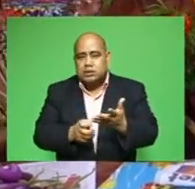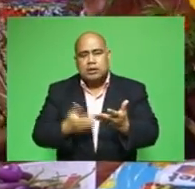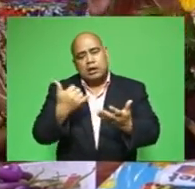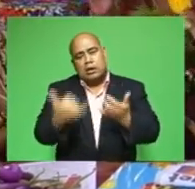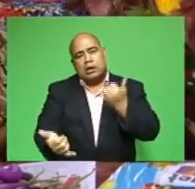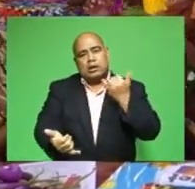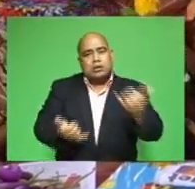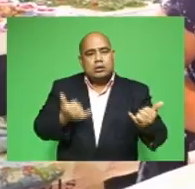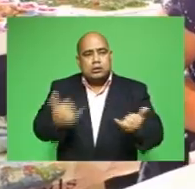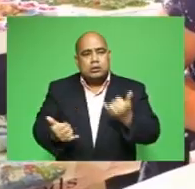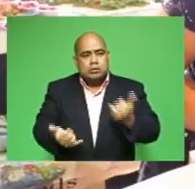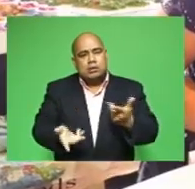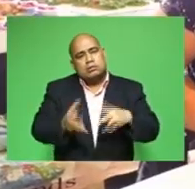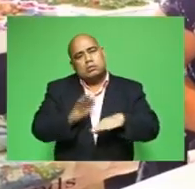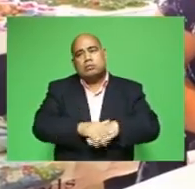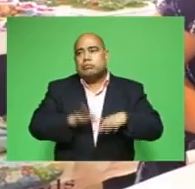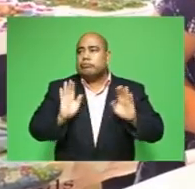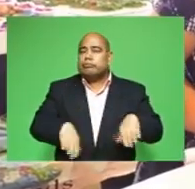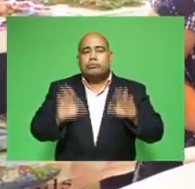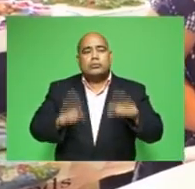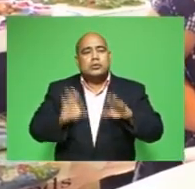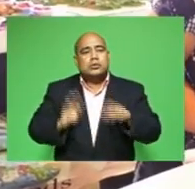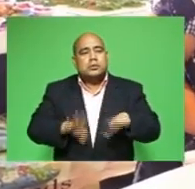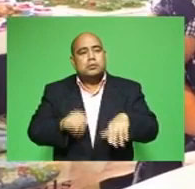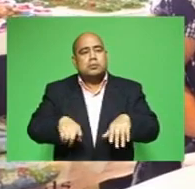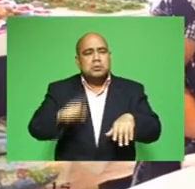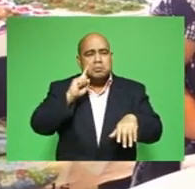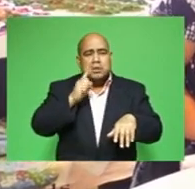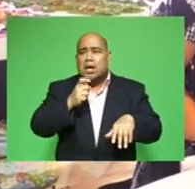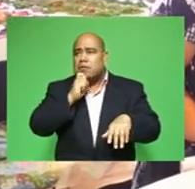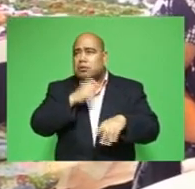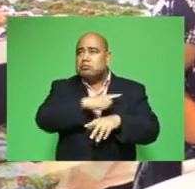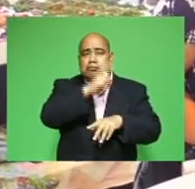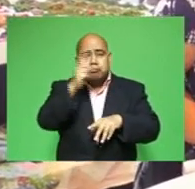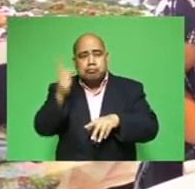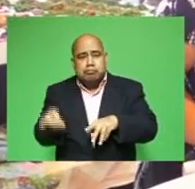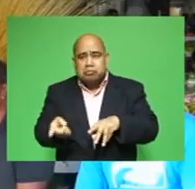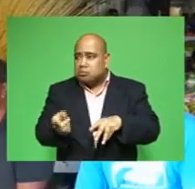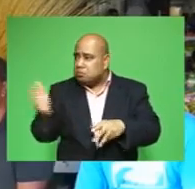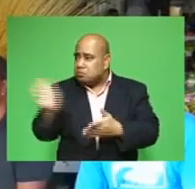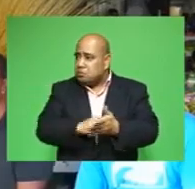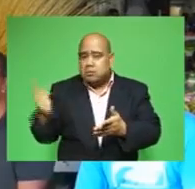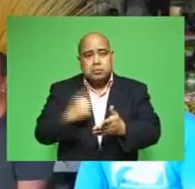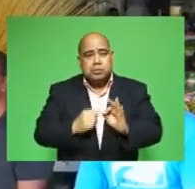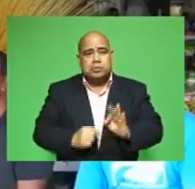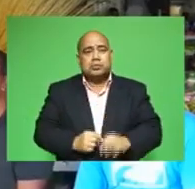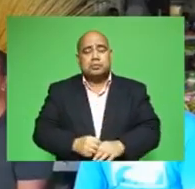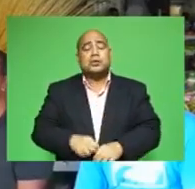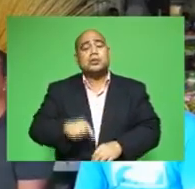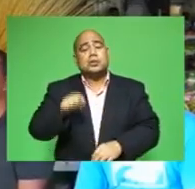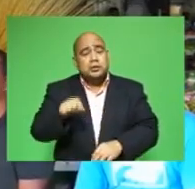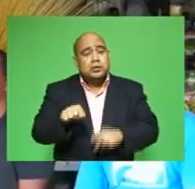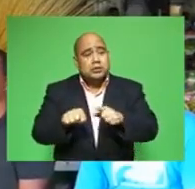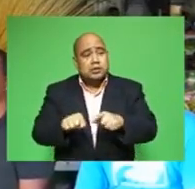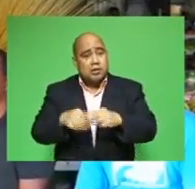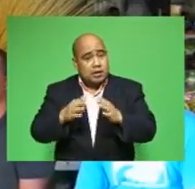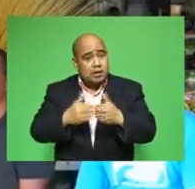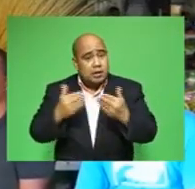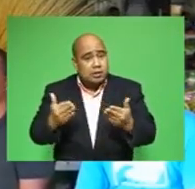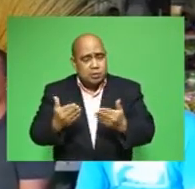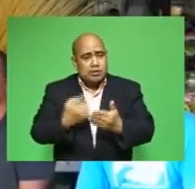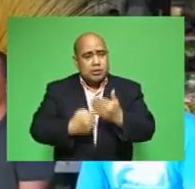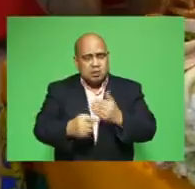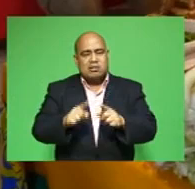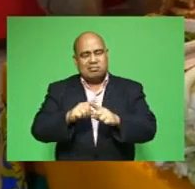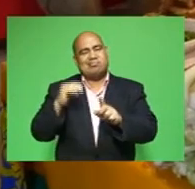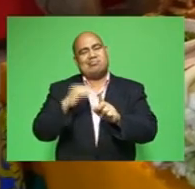make $3 a day. For Uate Longapila, the current situation has affected them to the point that a plan to buy their